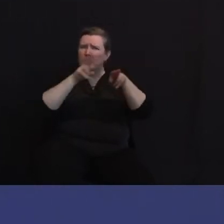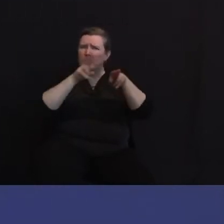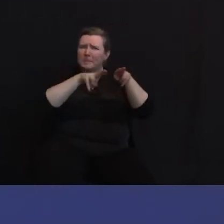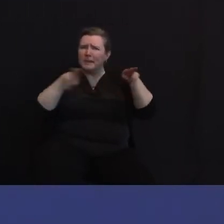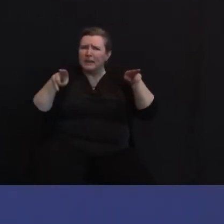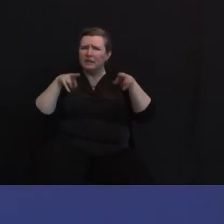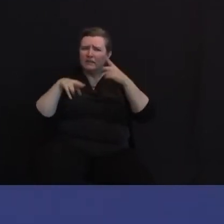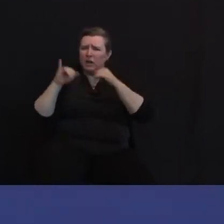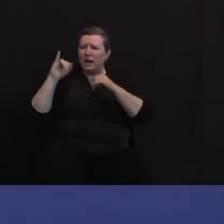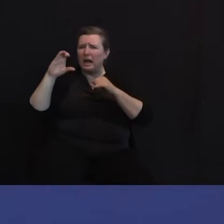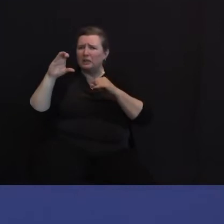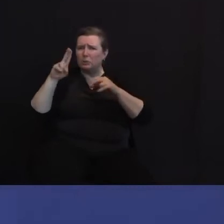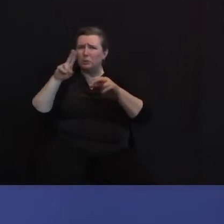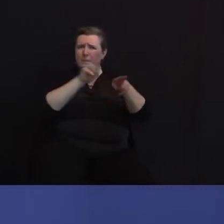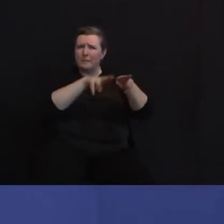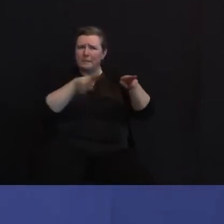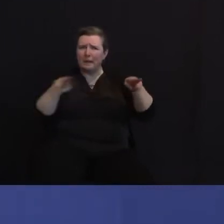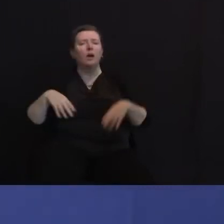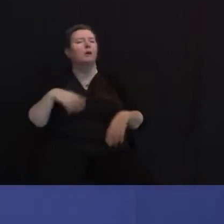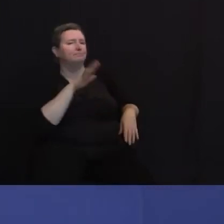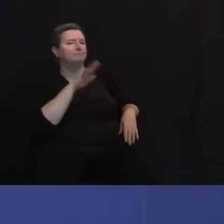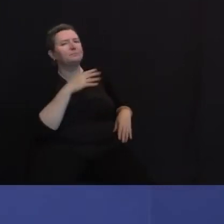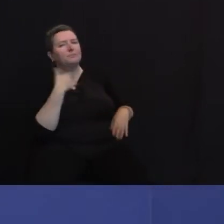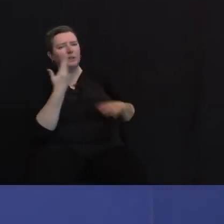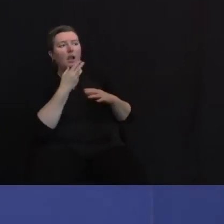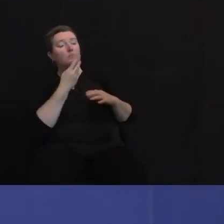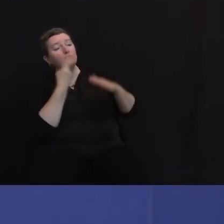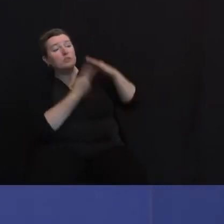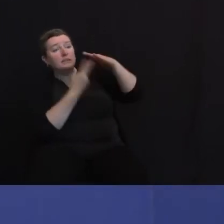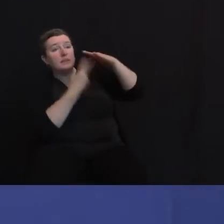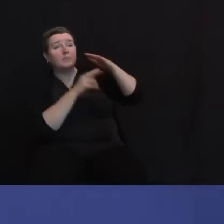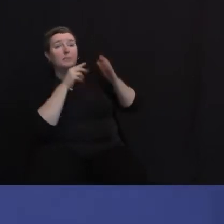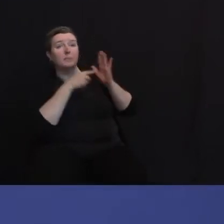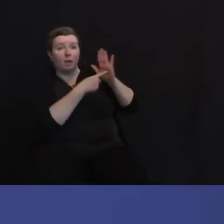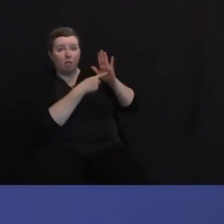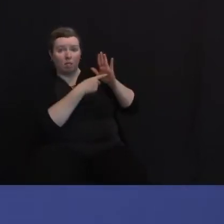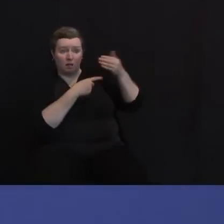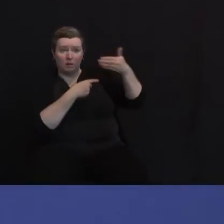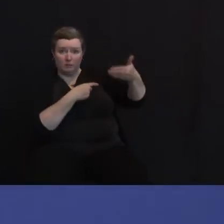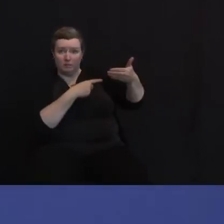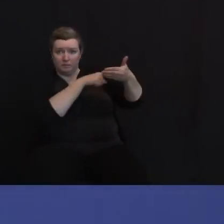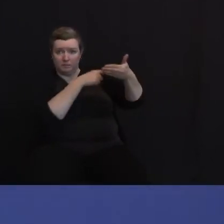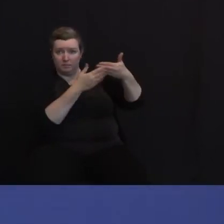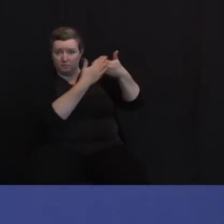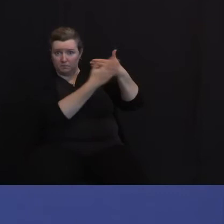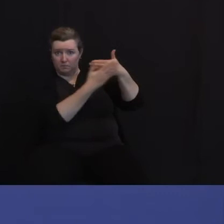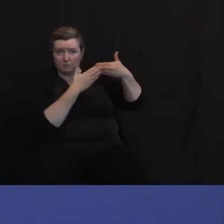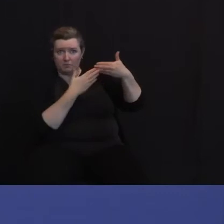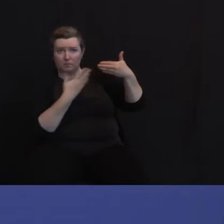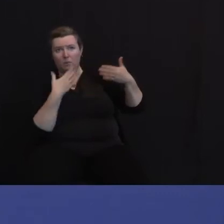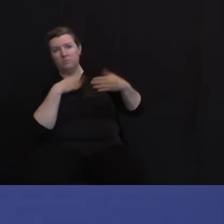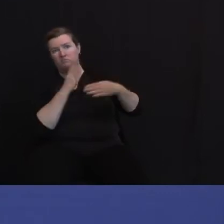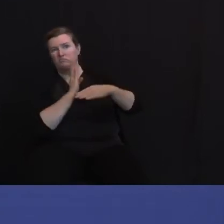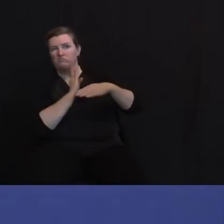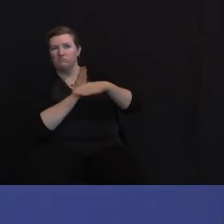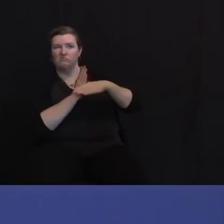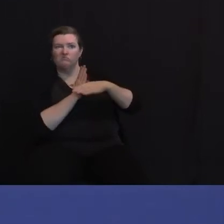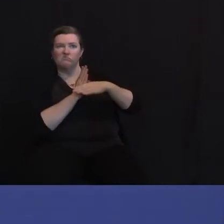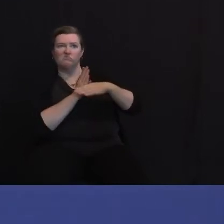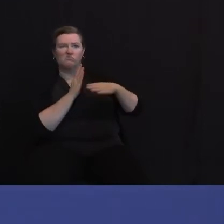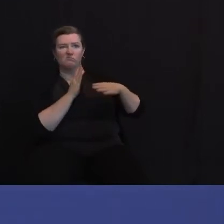Well, if our predictive modeling is accurate, we could see a moderate scenario